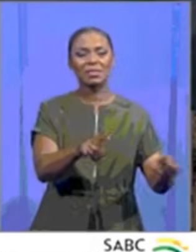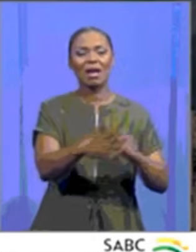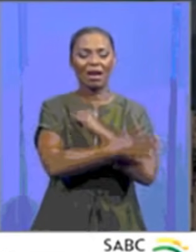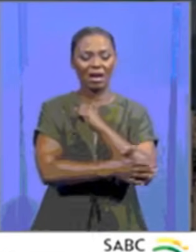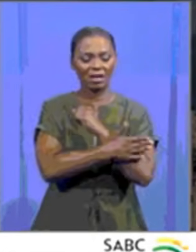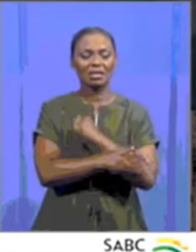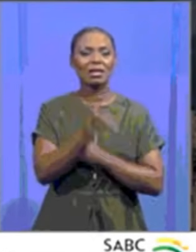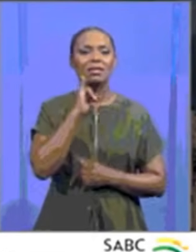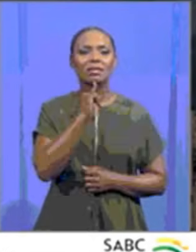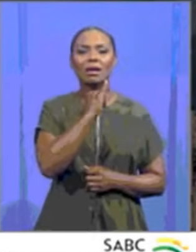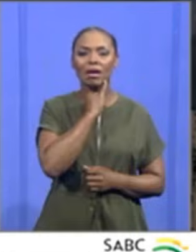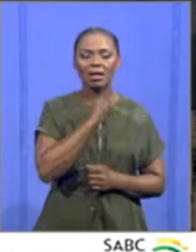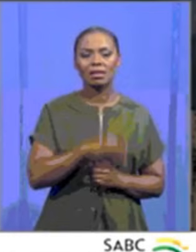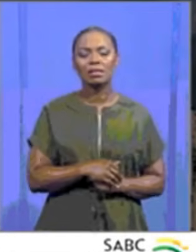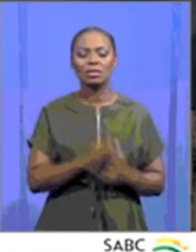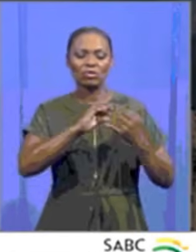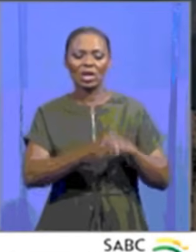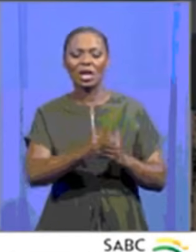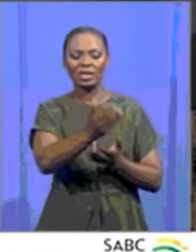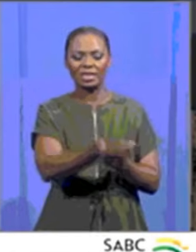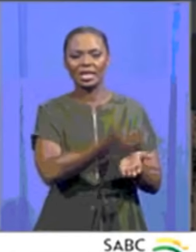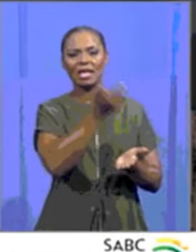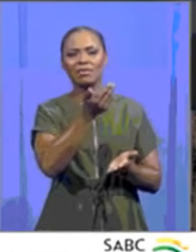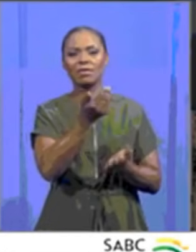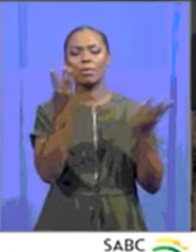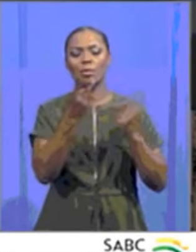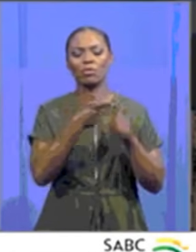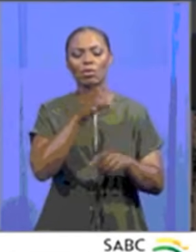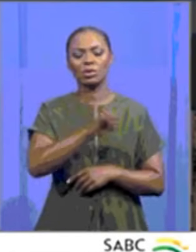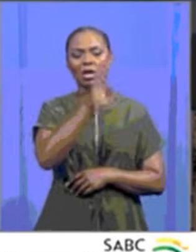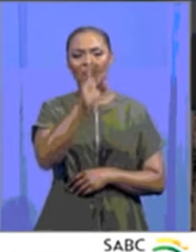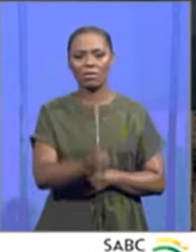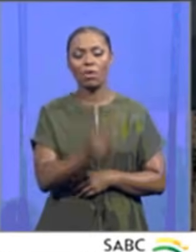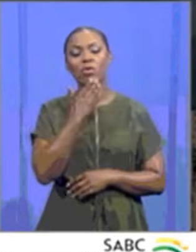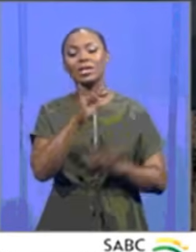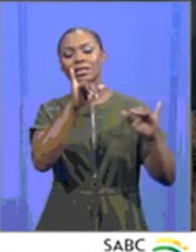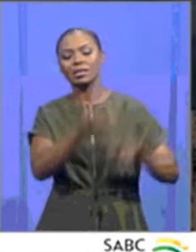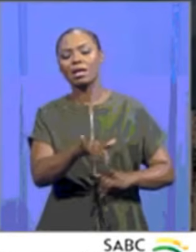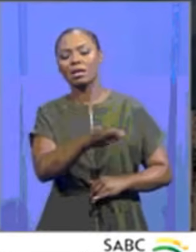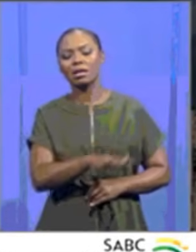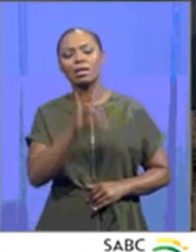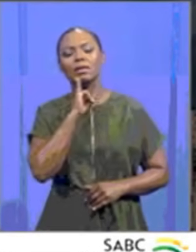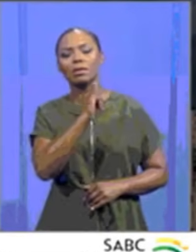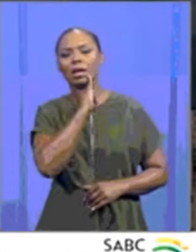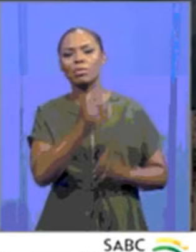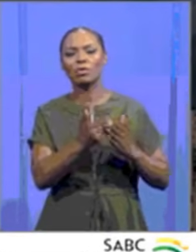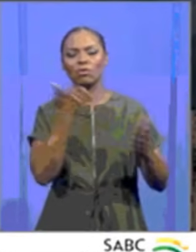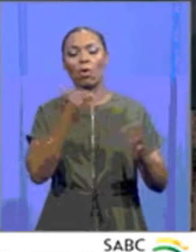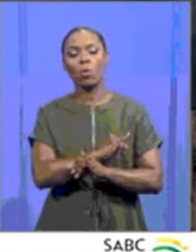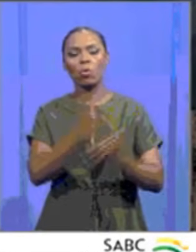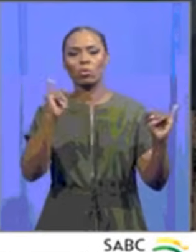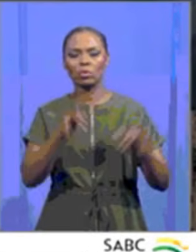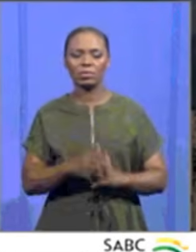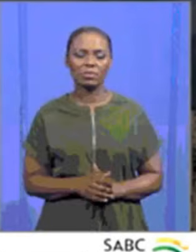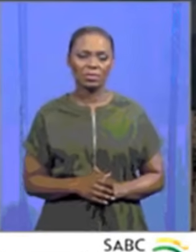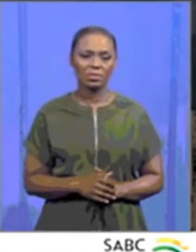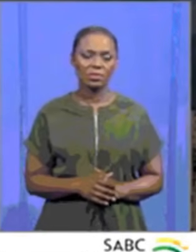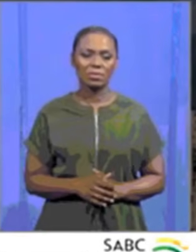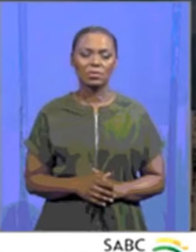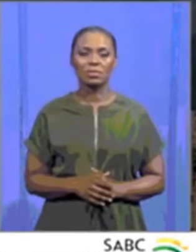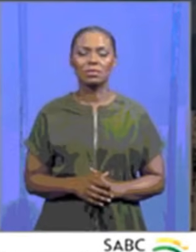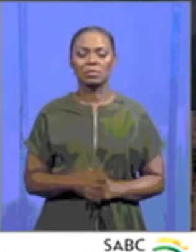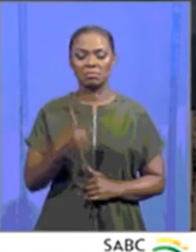Iseraele ya go leka go pholosa ma-Afrika Borwa ba ba ko nageng ewa pele ga go senyegela go ya pele.